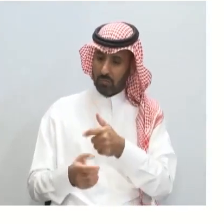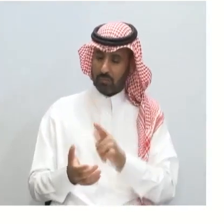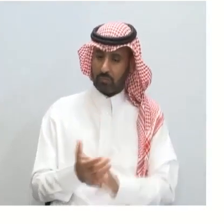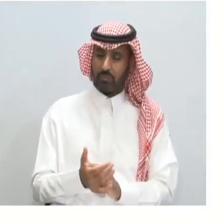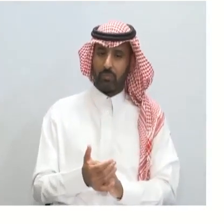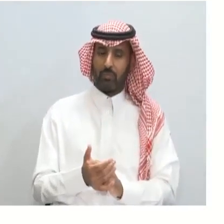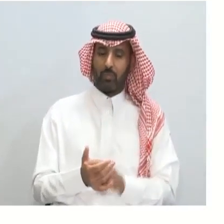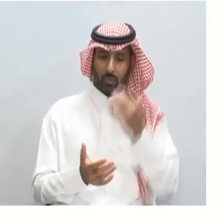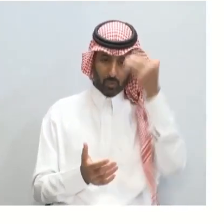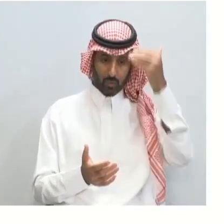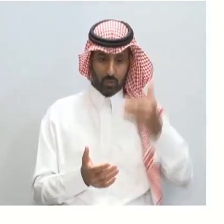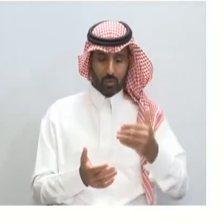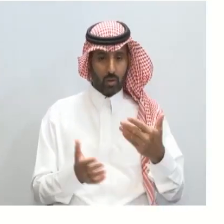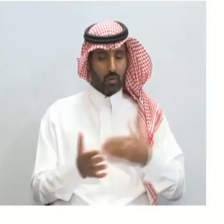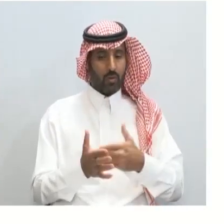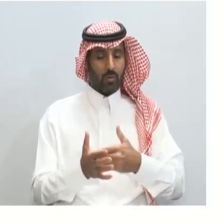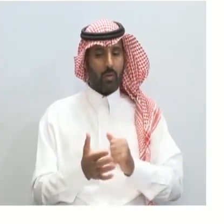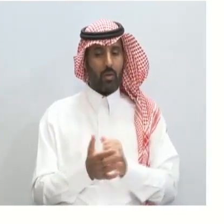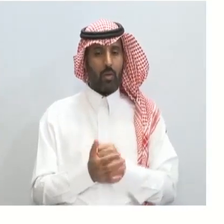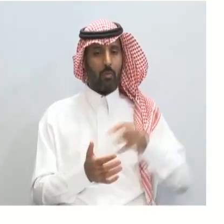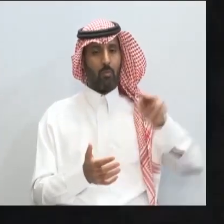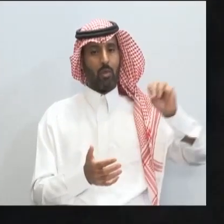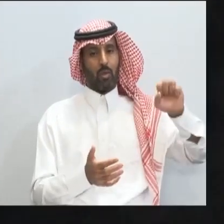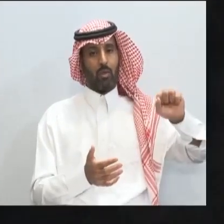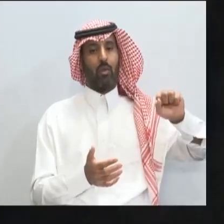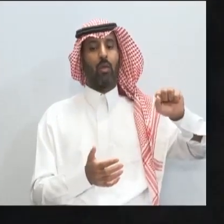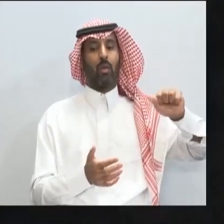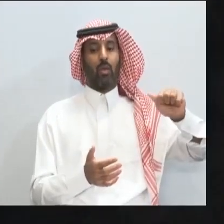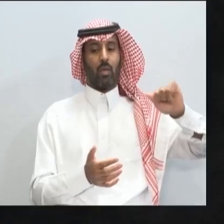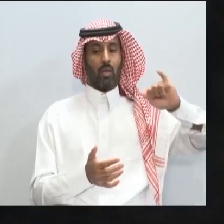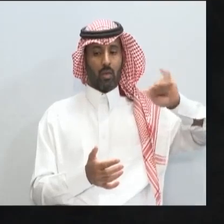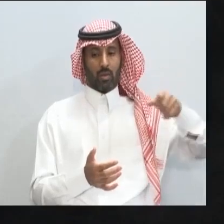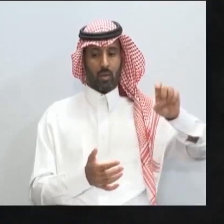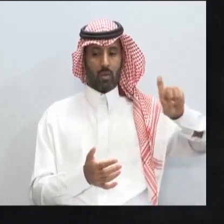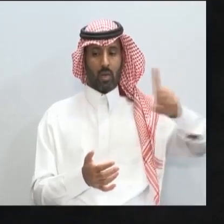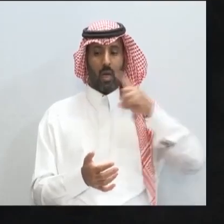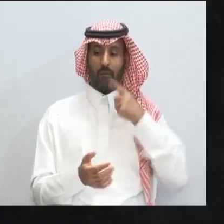So you can notice here in the ending, Majid said, if I were you,